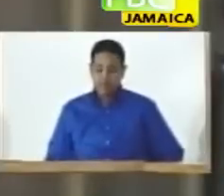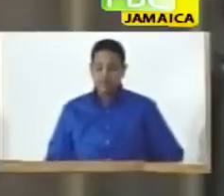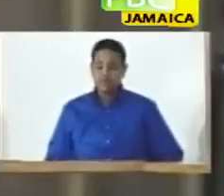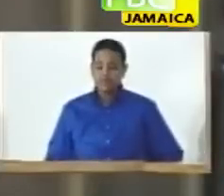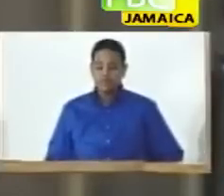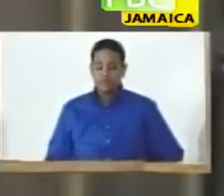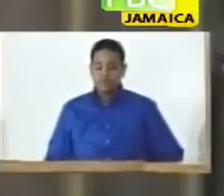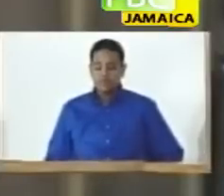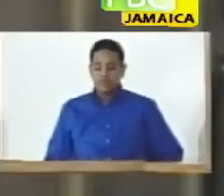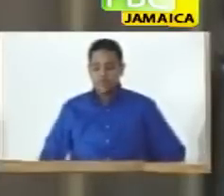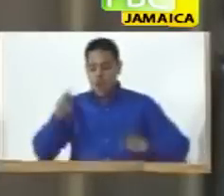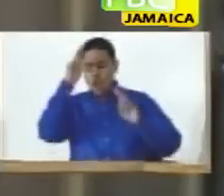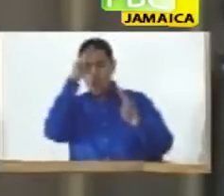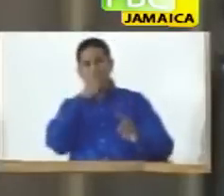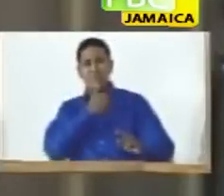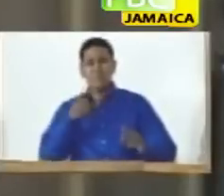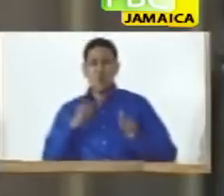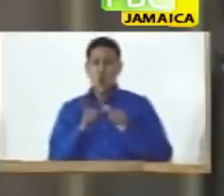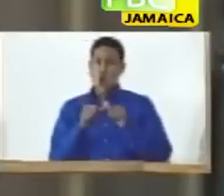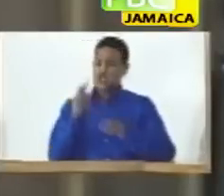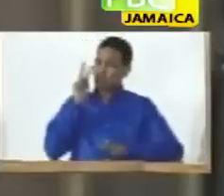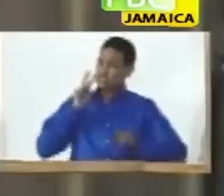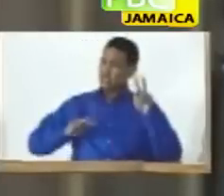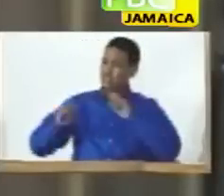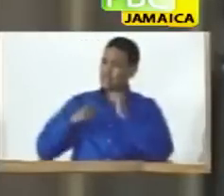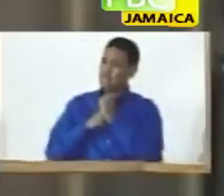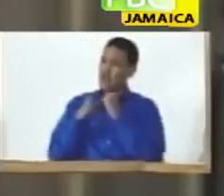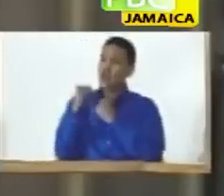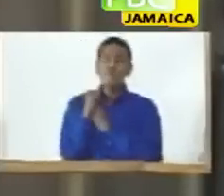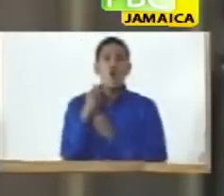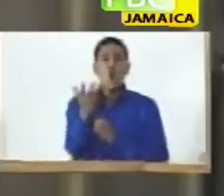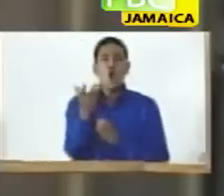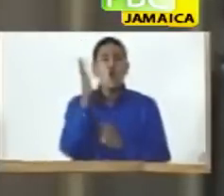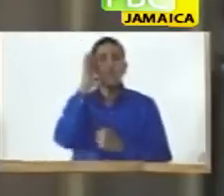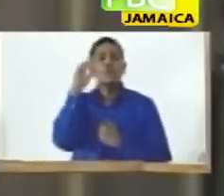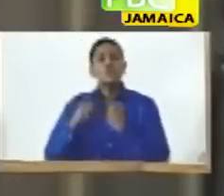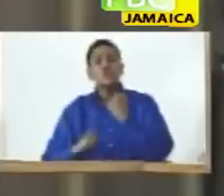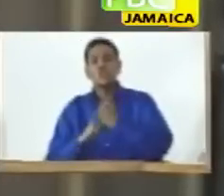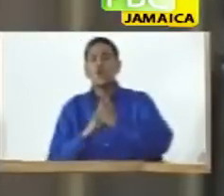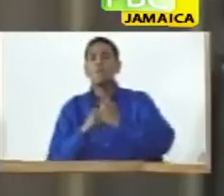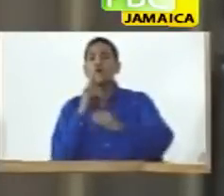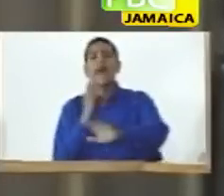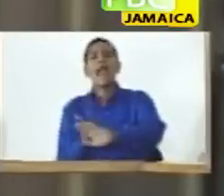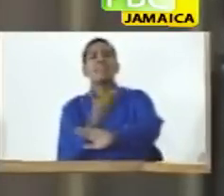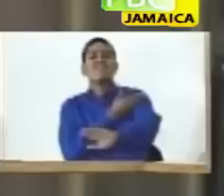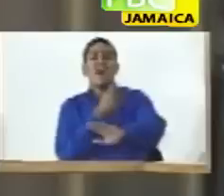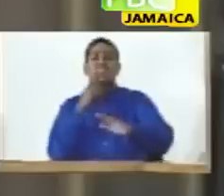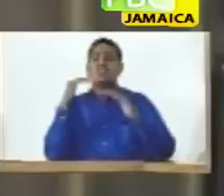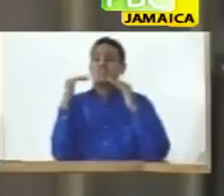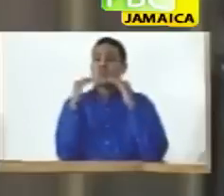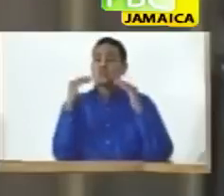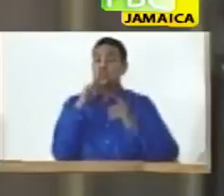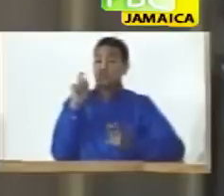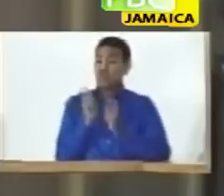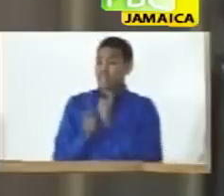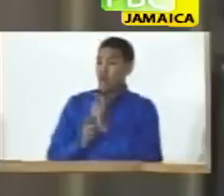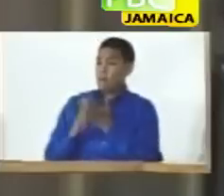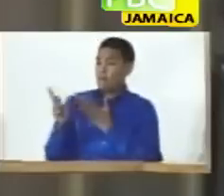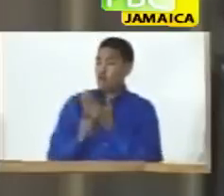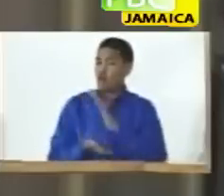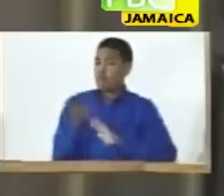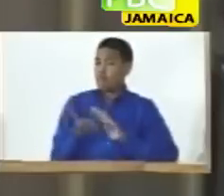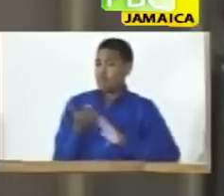Honorable members, as we continue to create a framework that will support and advance the justice reform program,